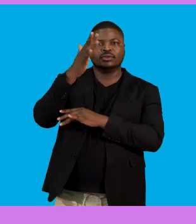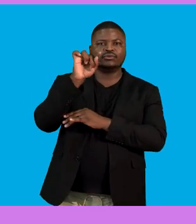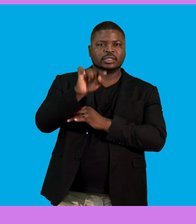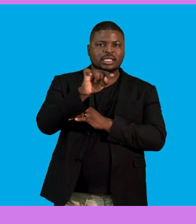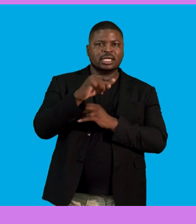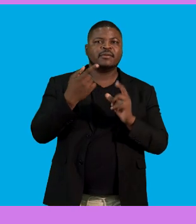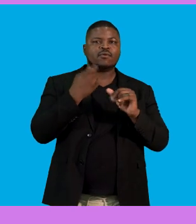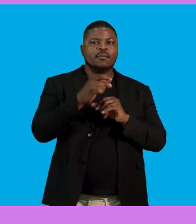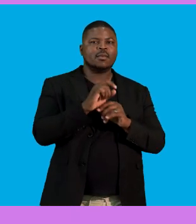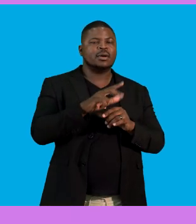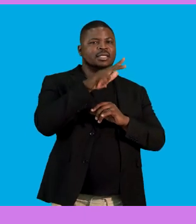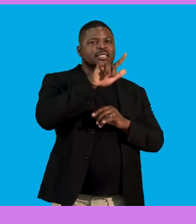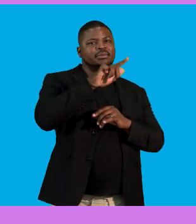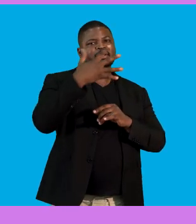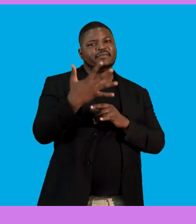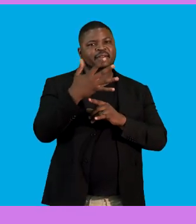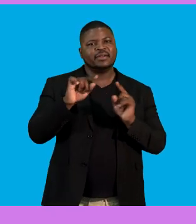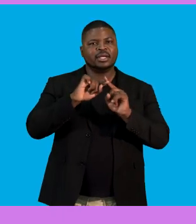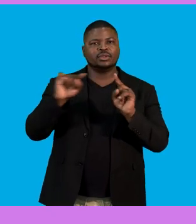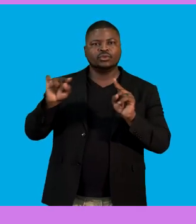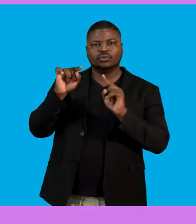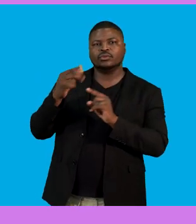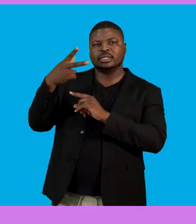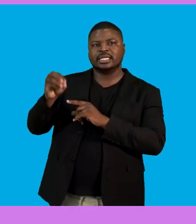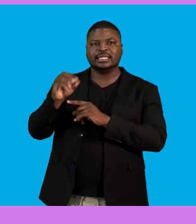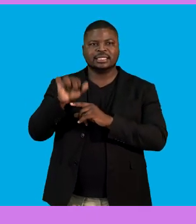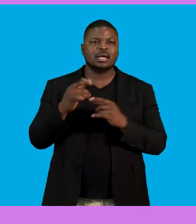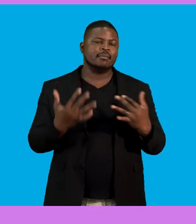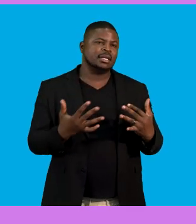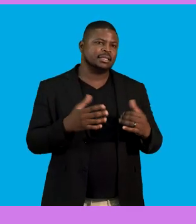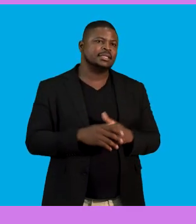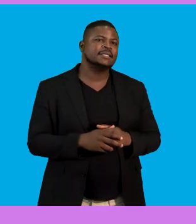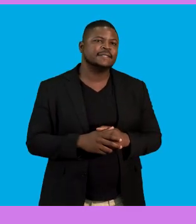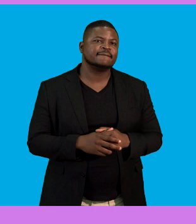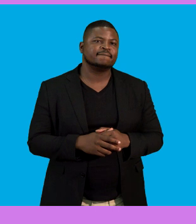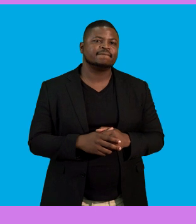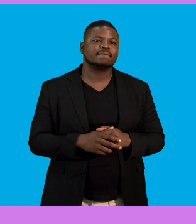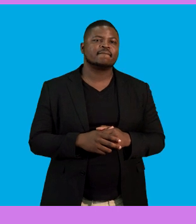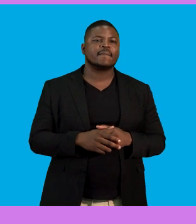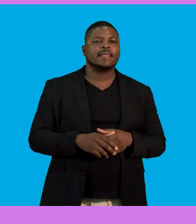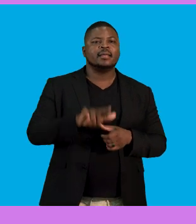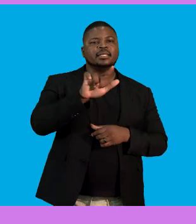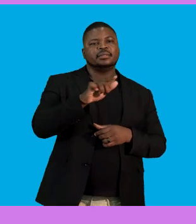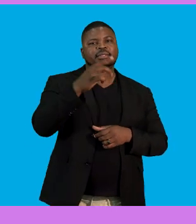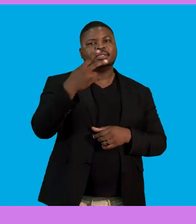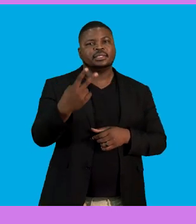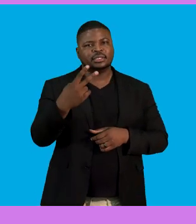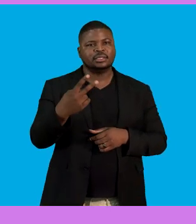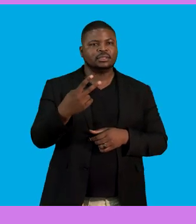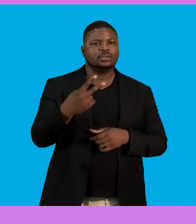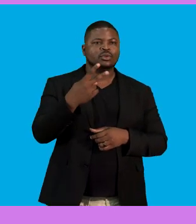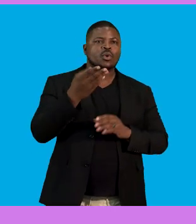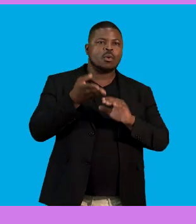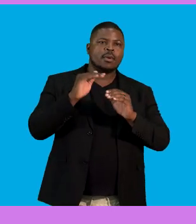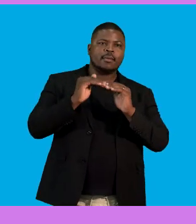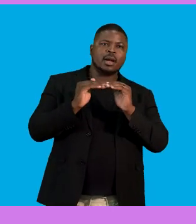in centimeters, and we are given the frequency, which would be the number of black cherry trees. So how many of them are 70 to